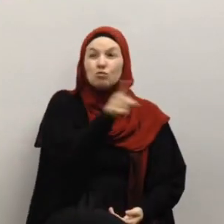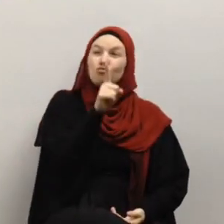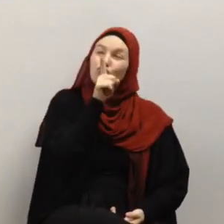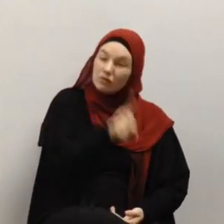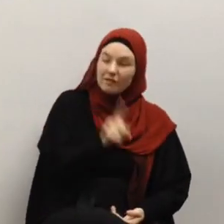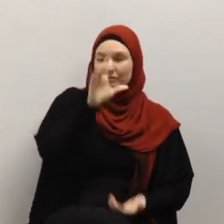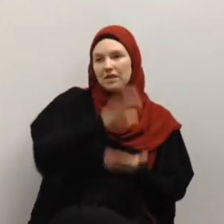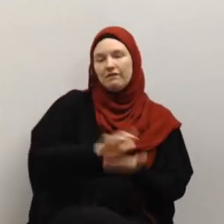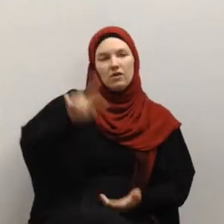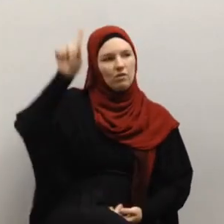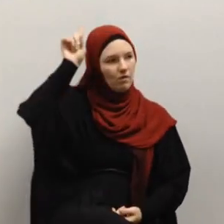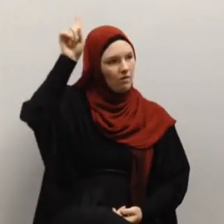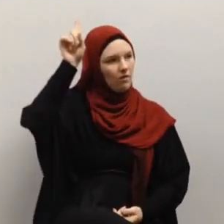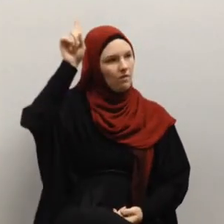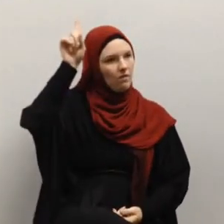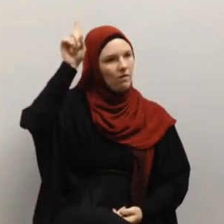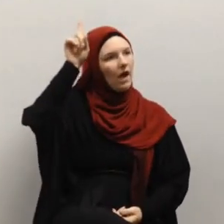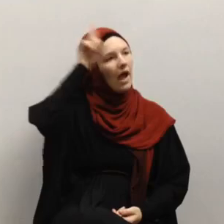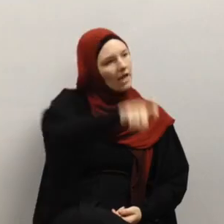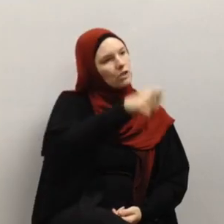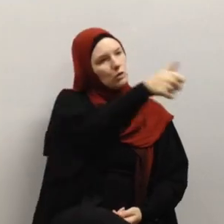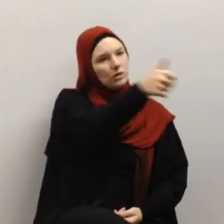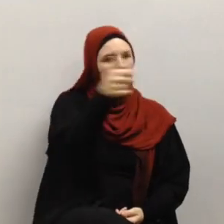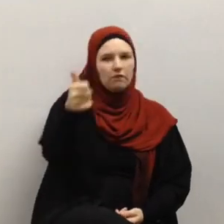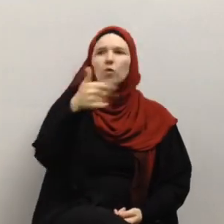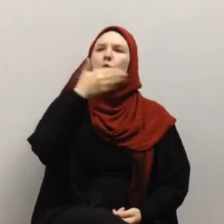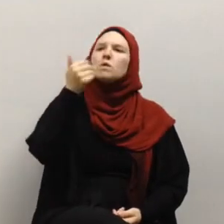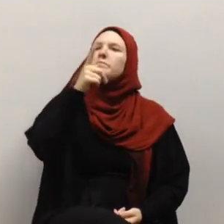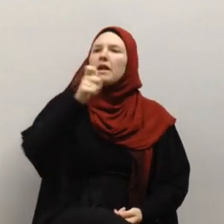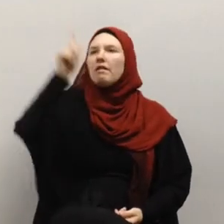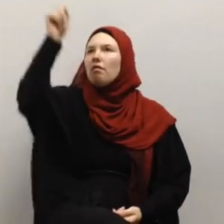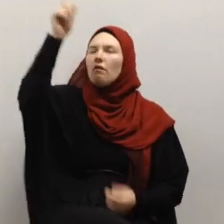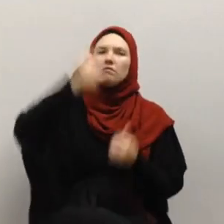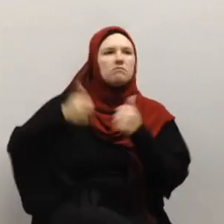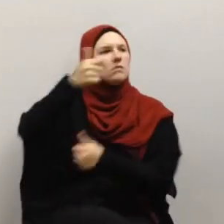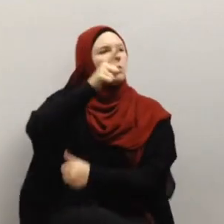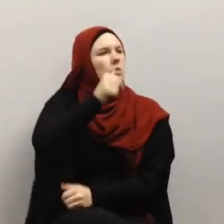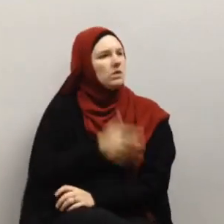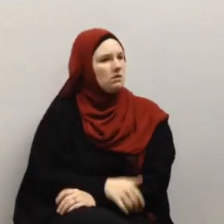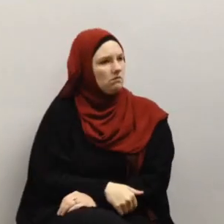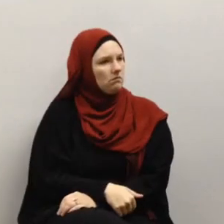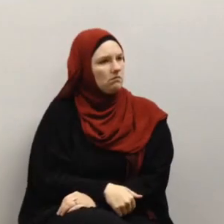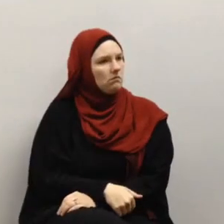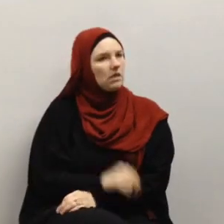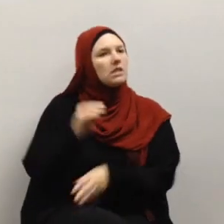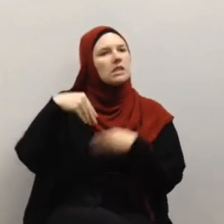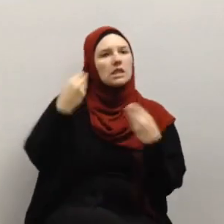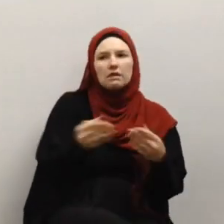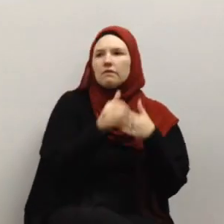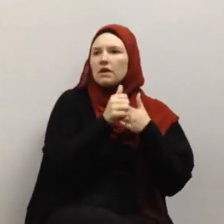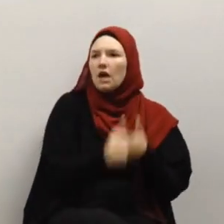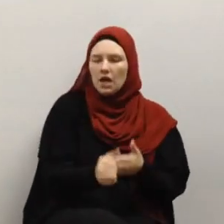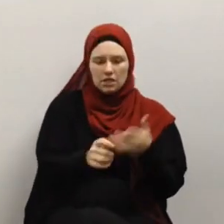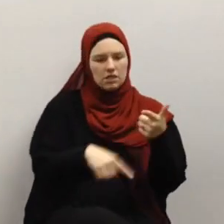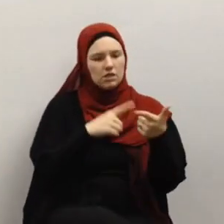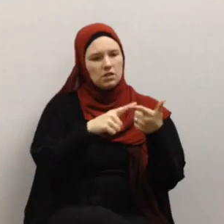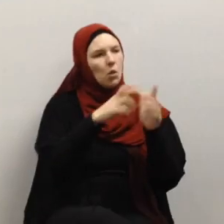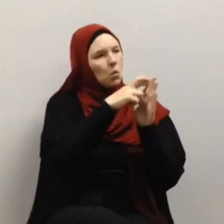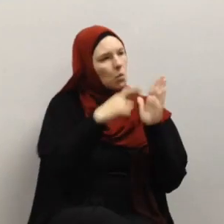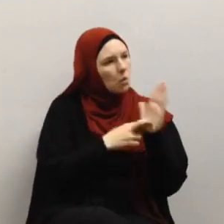yourself, who is better than Allah in giving guidance, ruling, and judgment? If there's someone better,